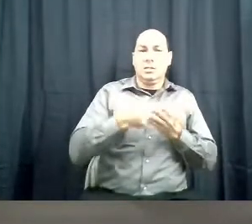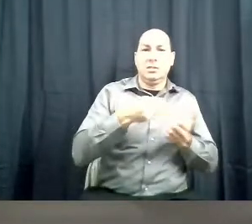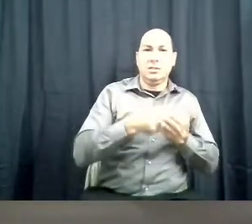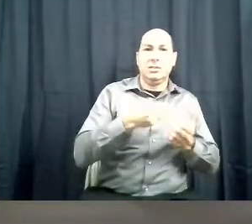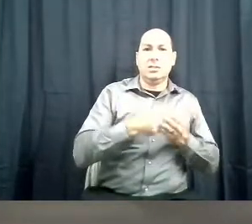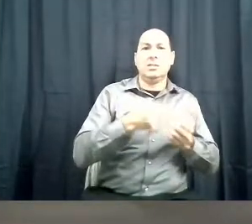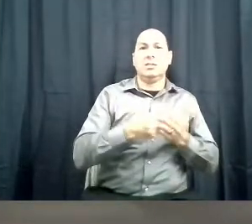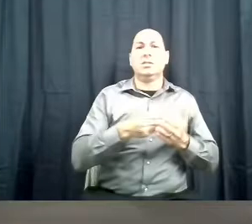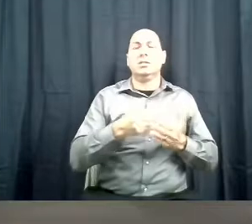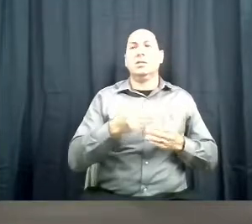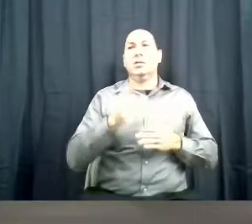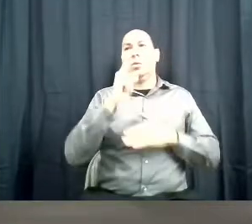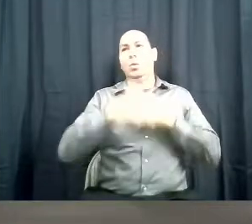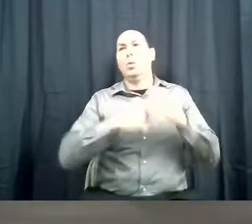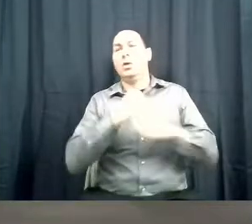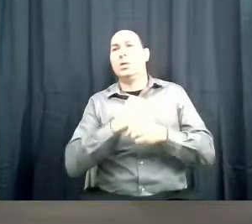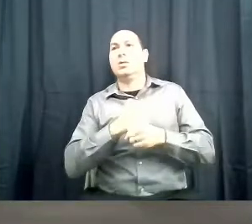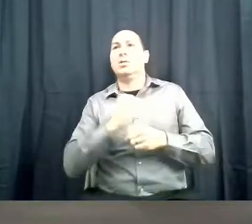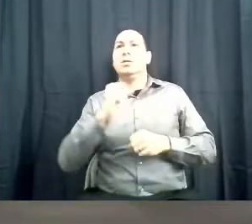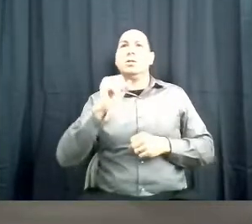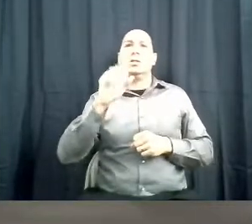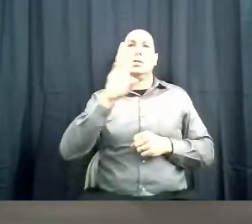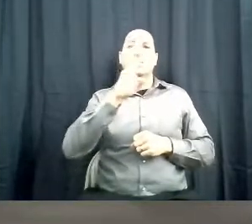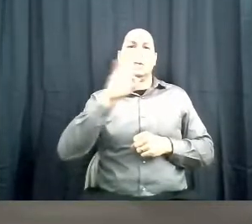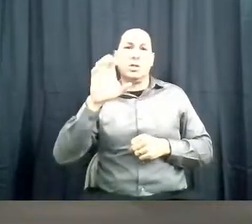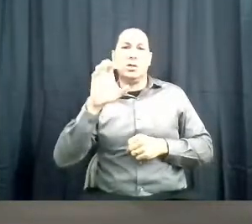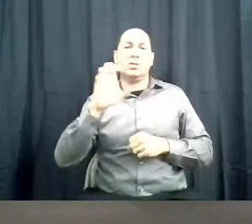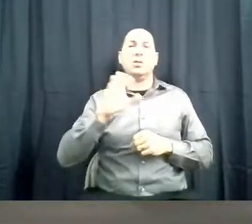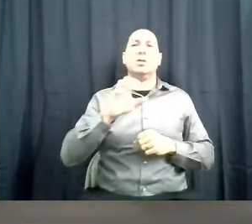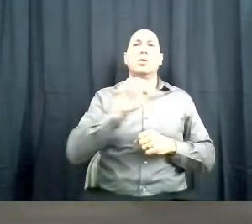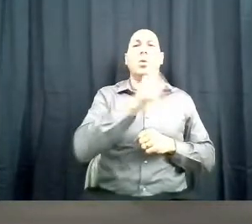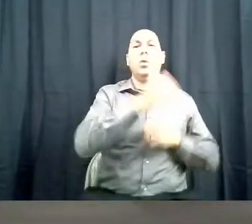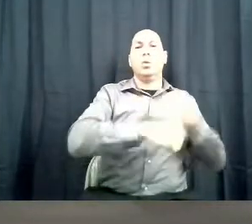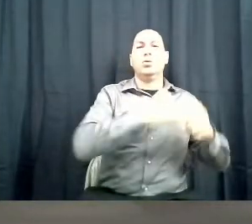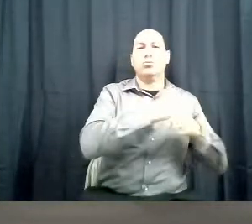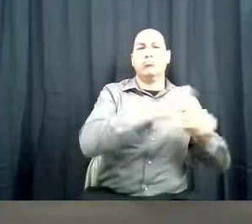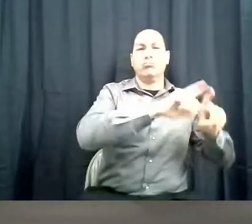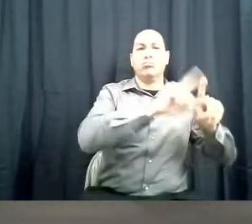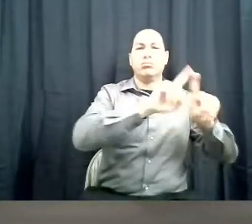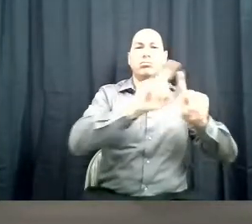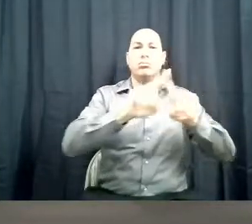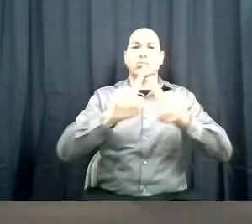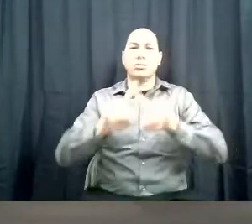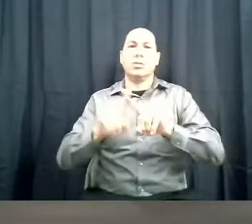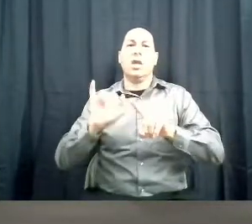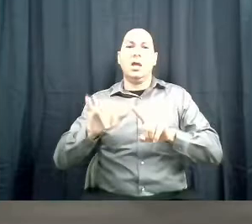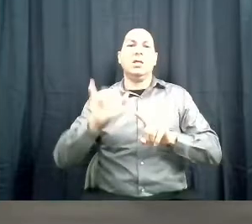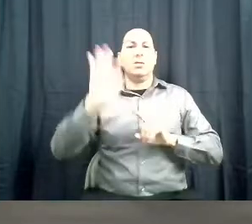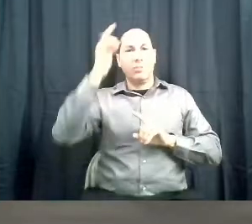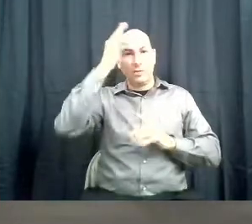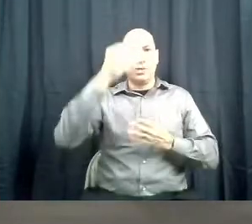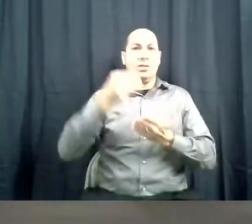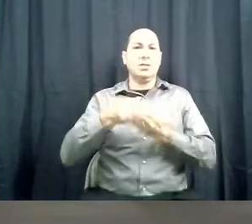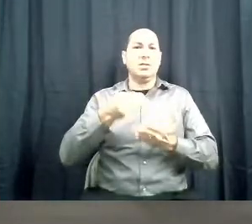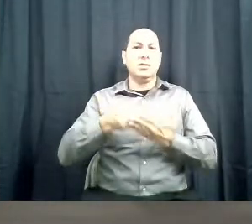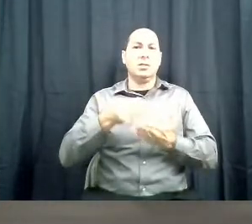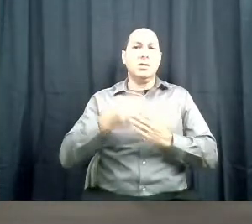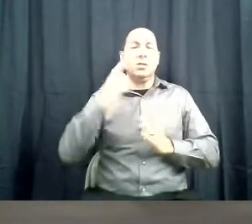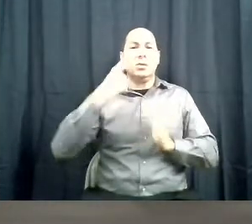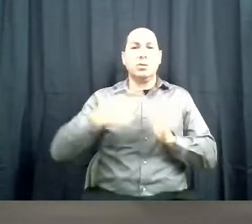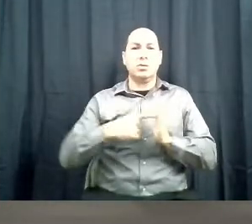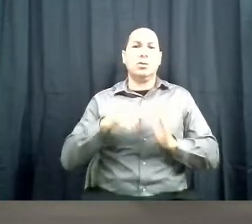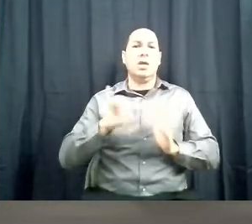year 249, 1 year, we have always reflected that, and we add that to federal funds. Important to note though, that adding